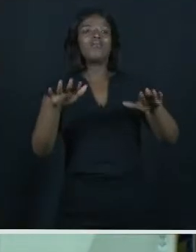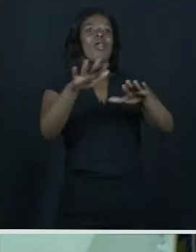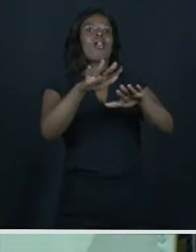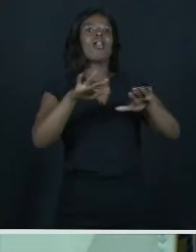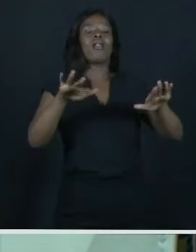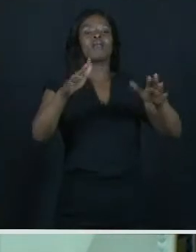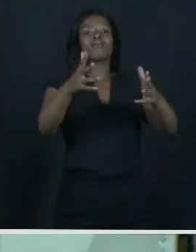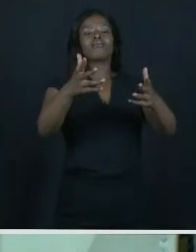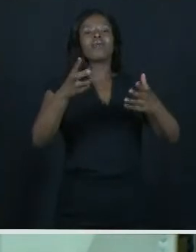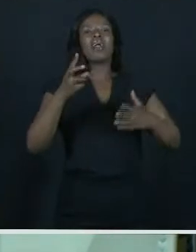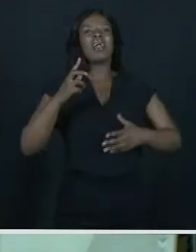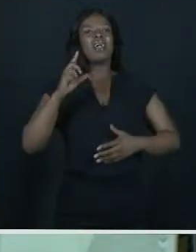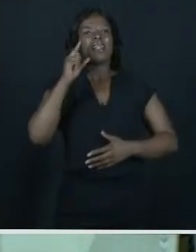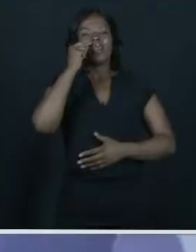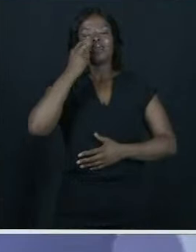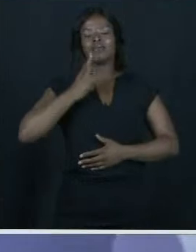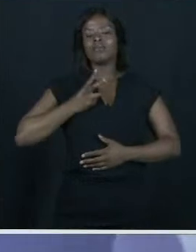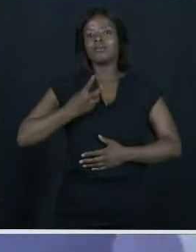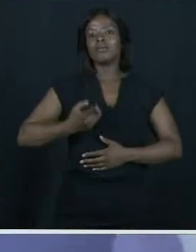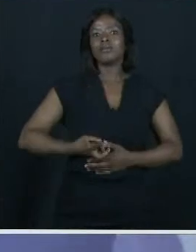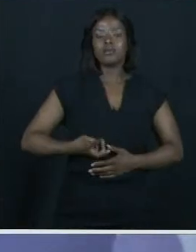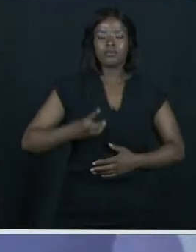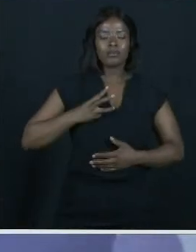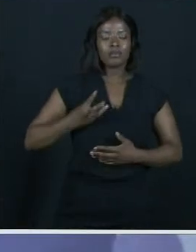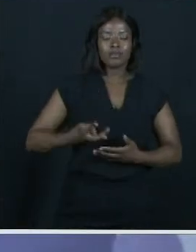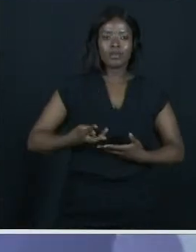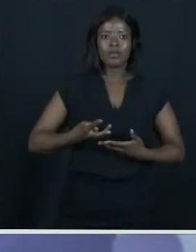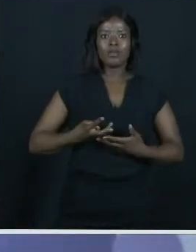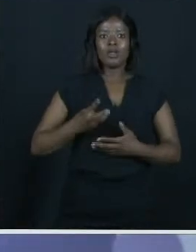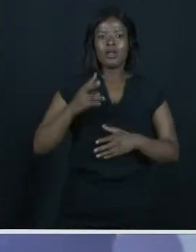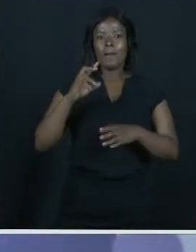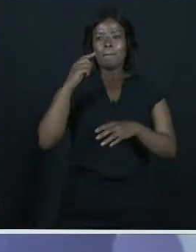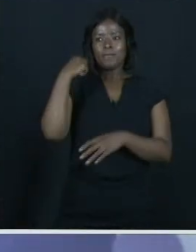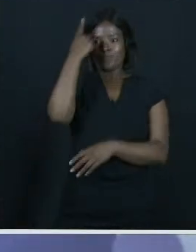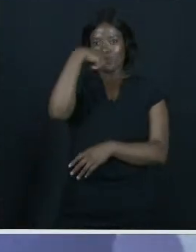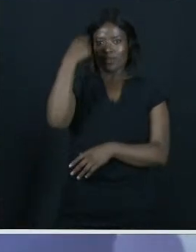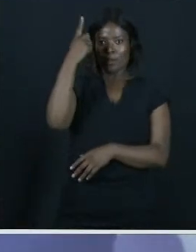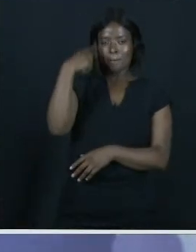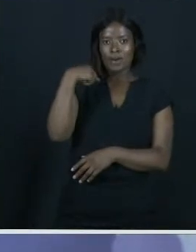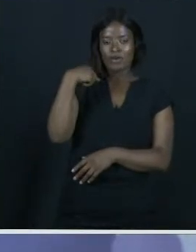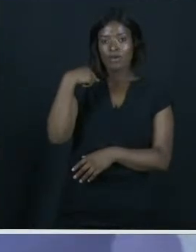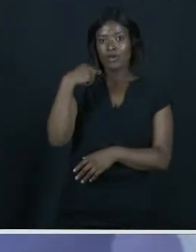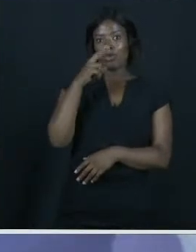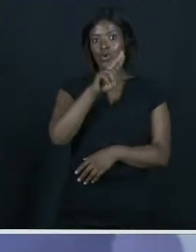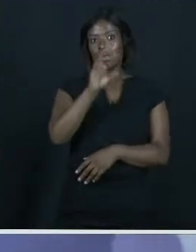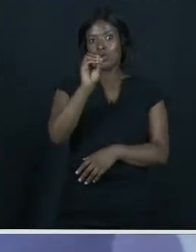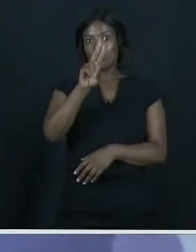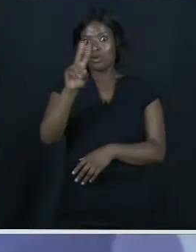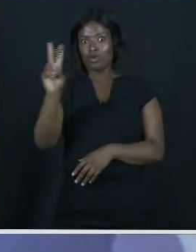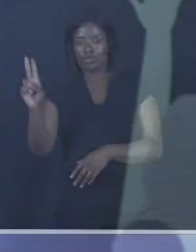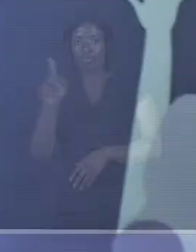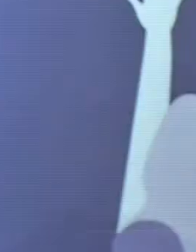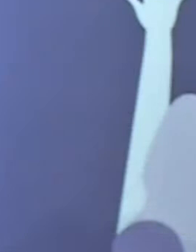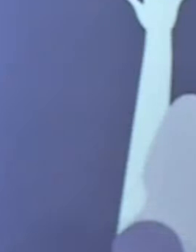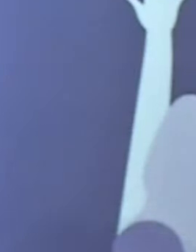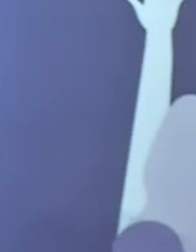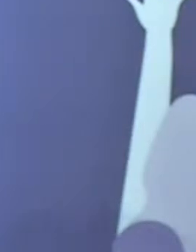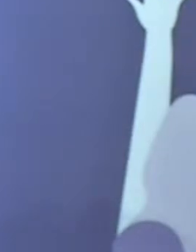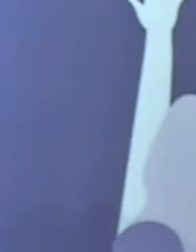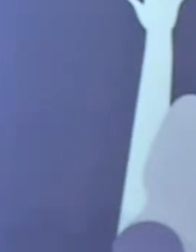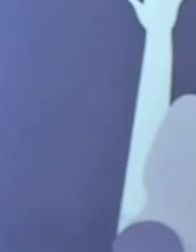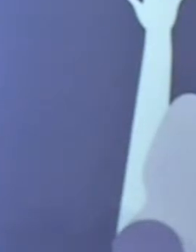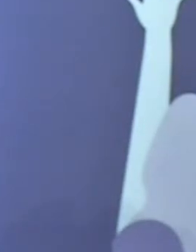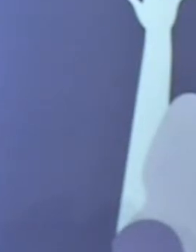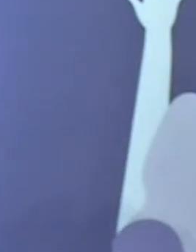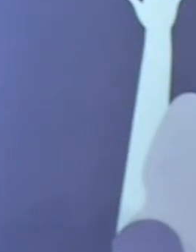gentlemen, in April 2022, His Excellency President Ramaphosa made a clarion call